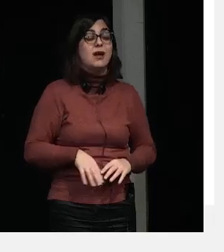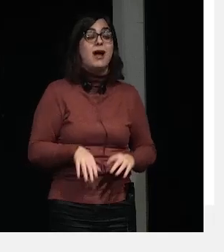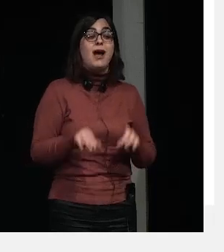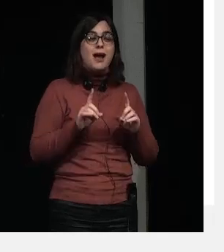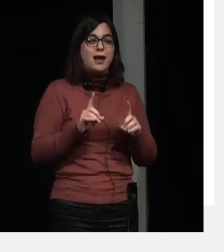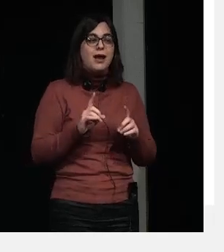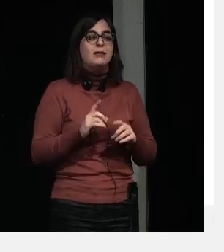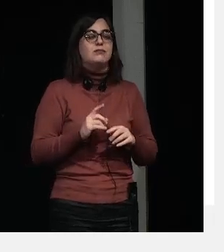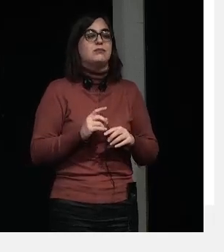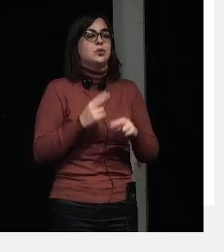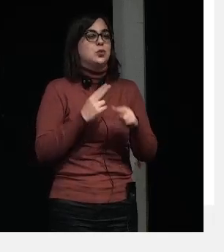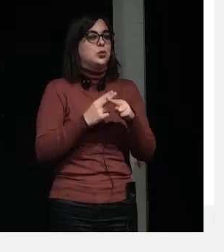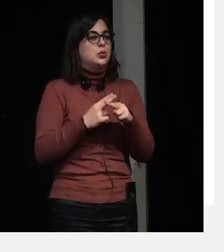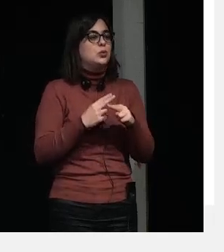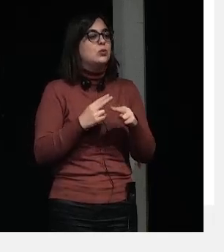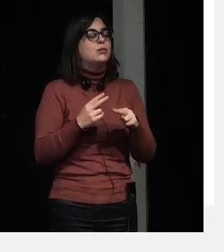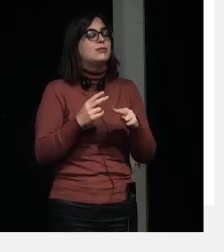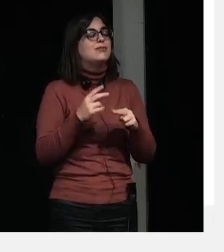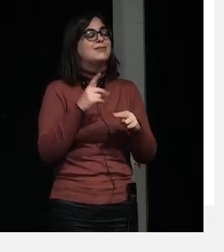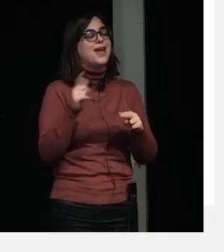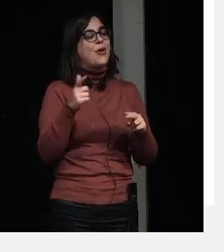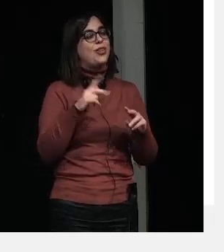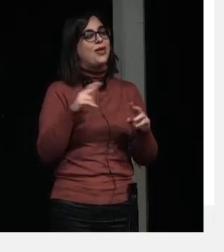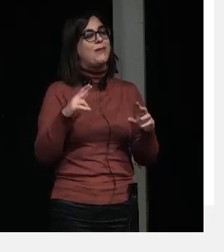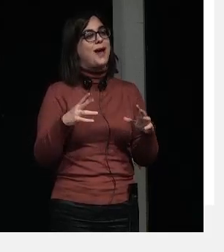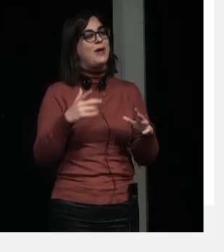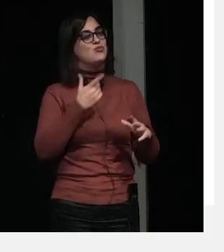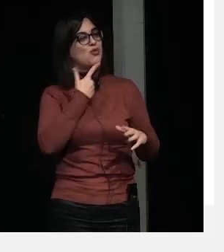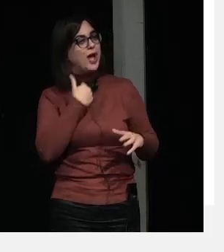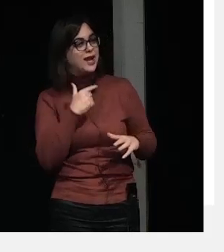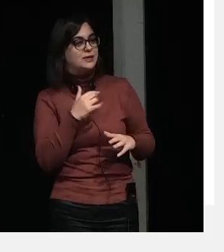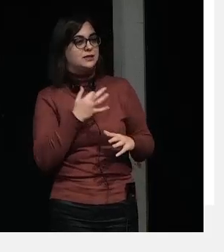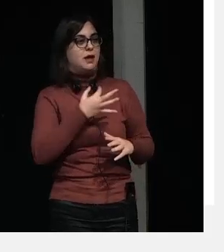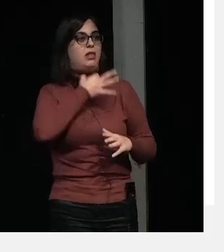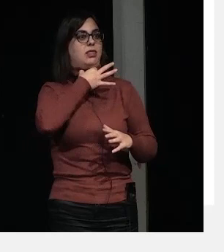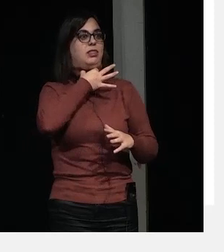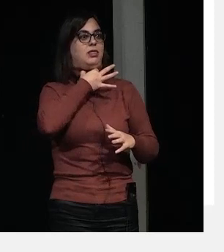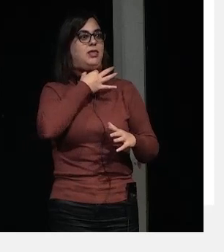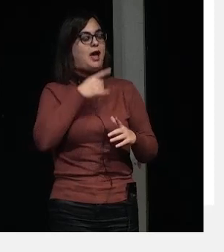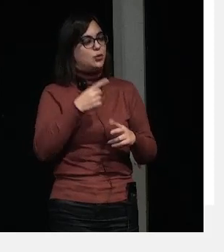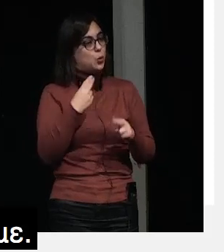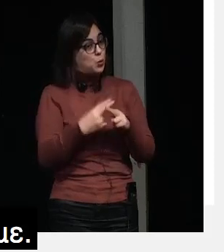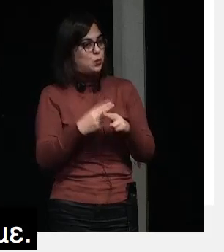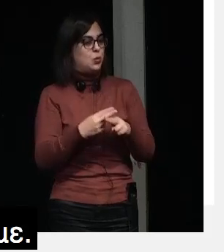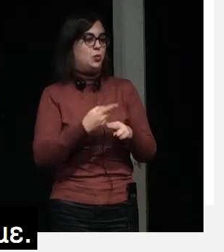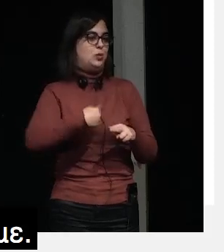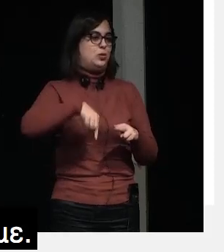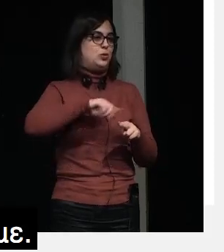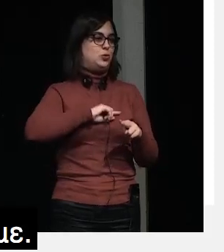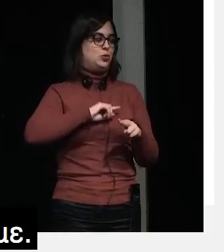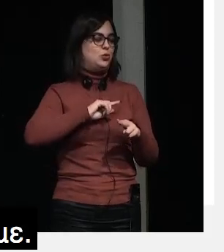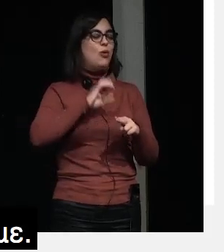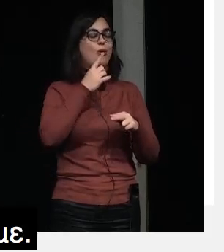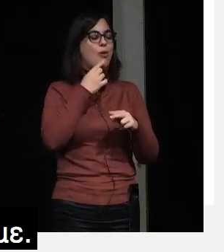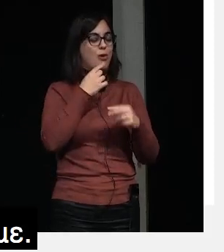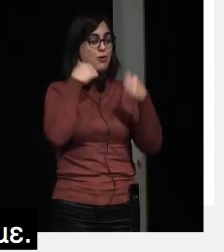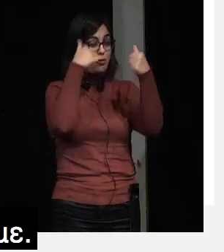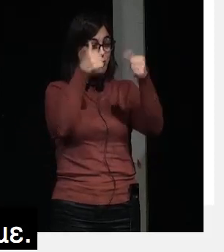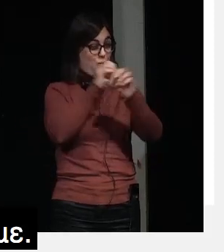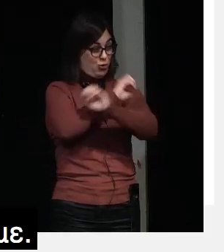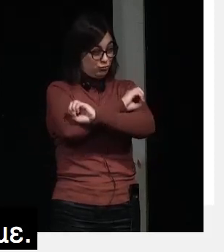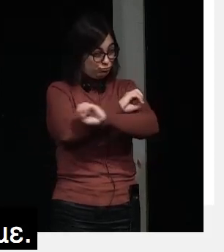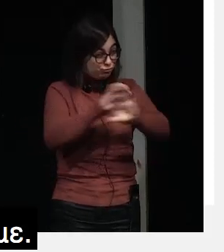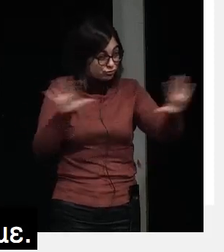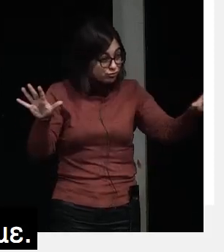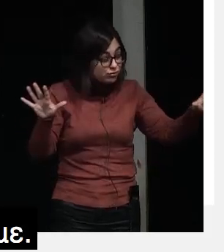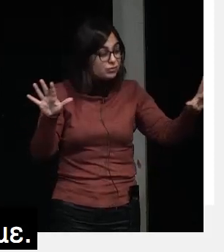like being comfortable with being uncomfortable. And that's part of what I wanted to do in this publication. So we talk a lot about what we didn't